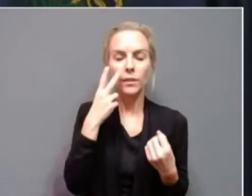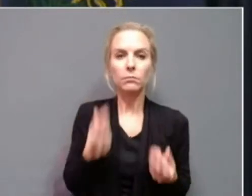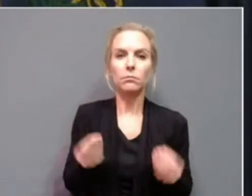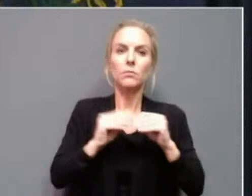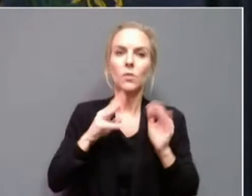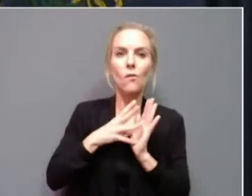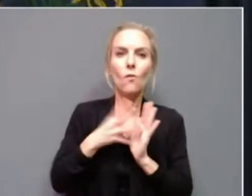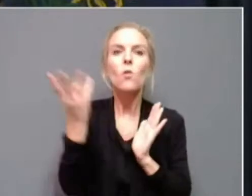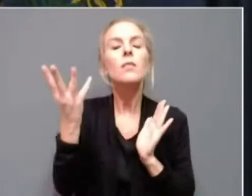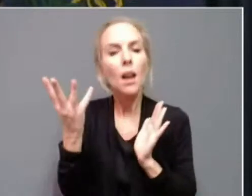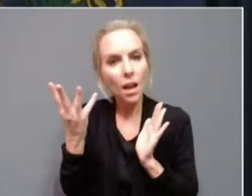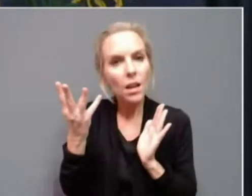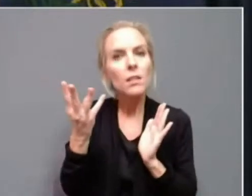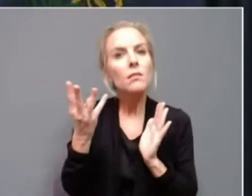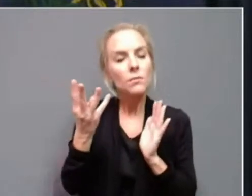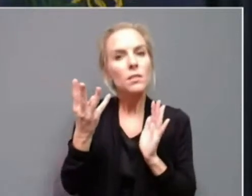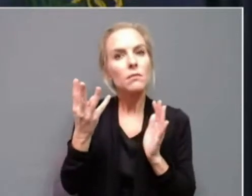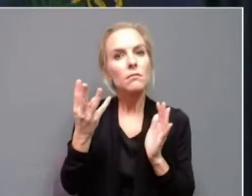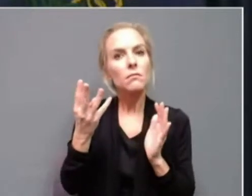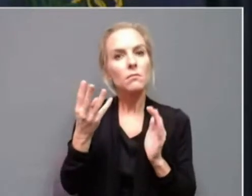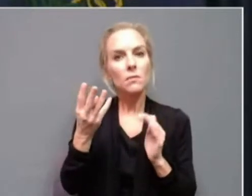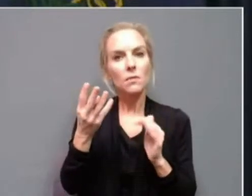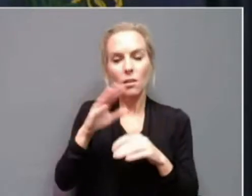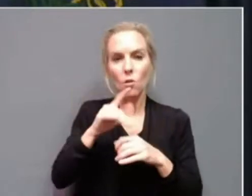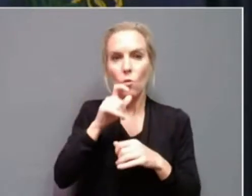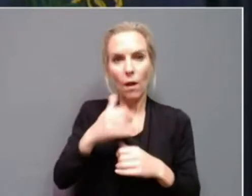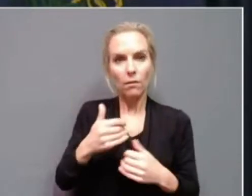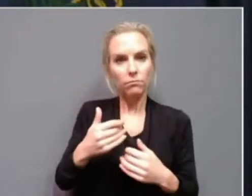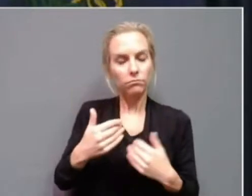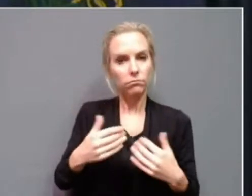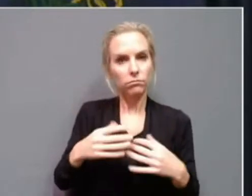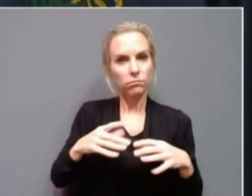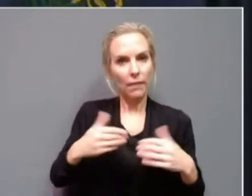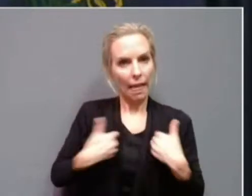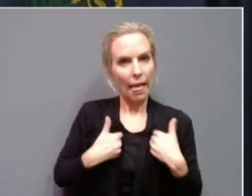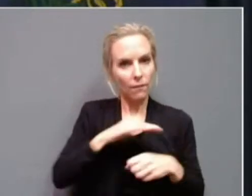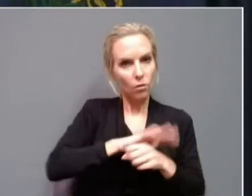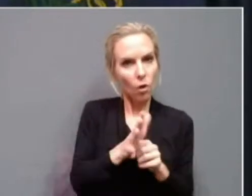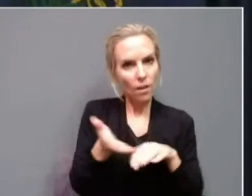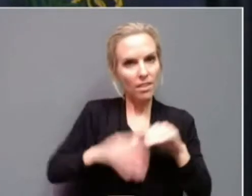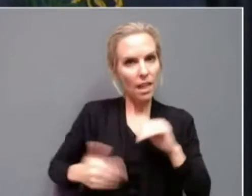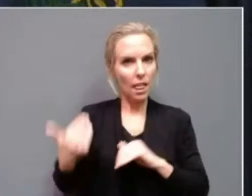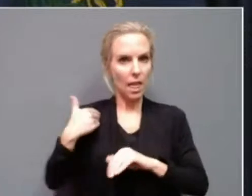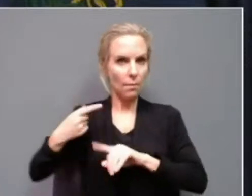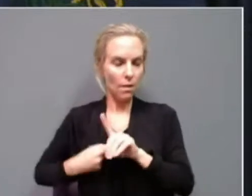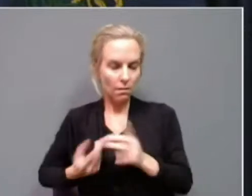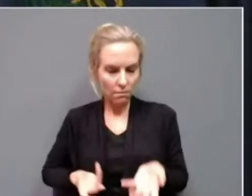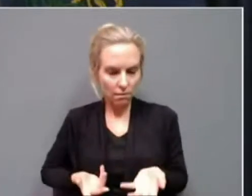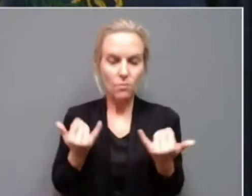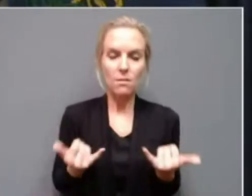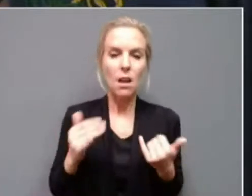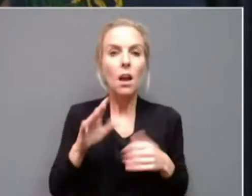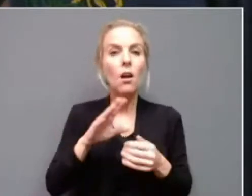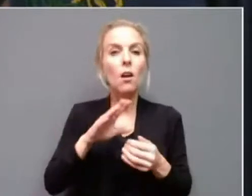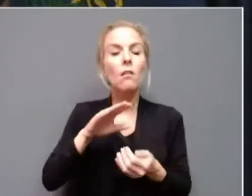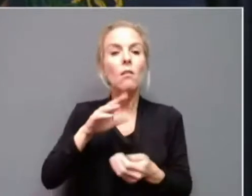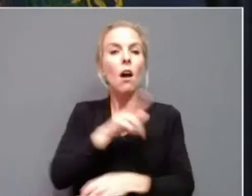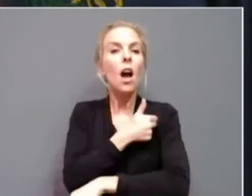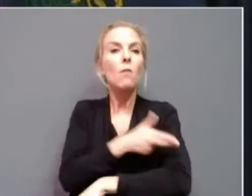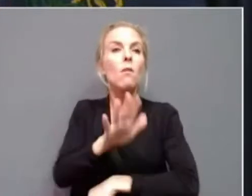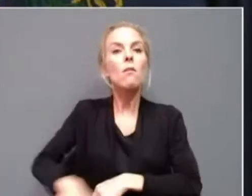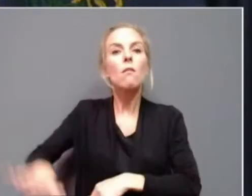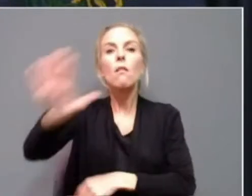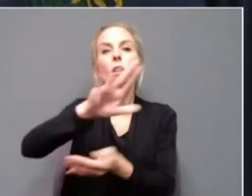inpatients than we did just last month. And right now in our hospitals, nurses across the Commonwealth are leaving